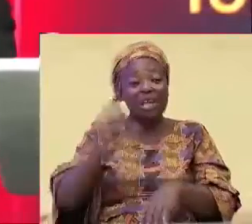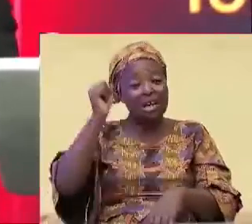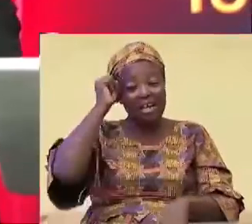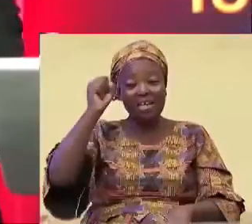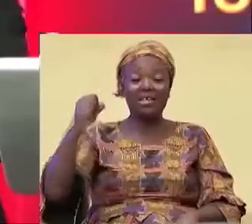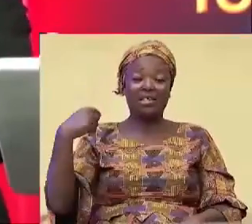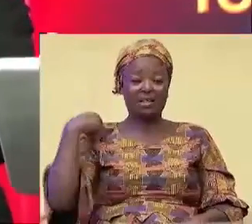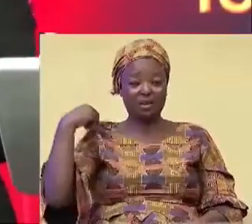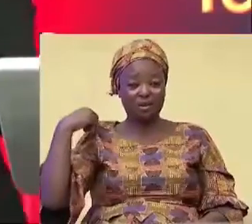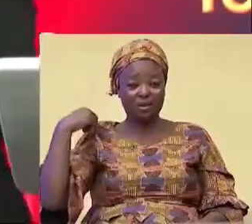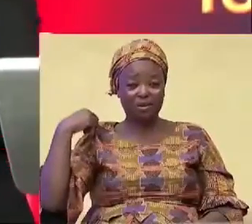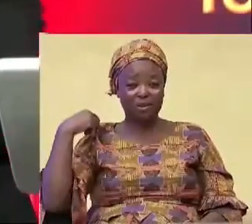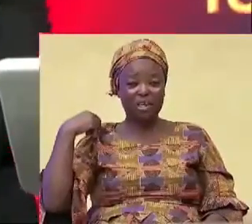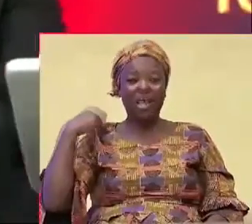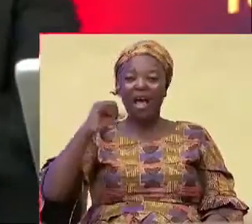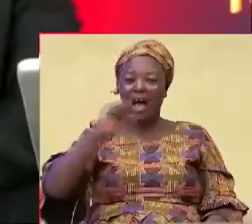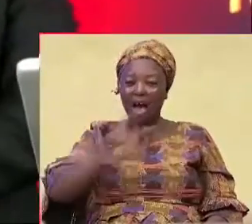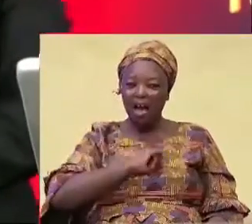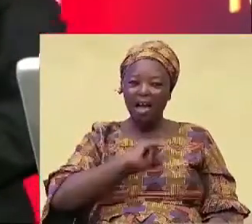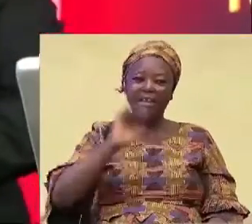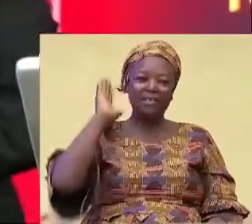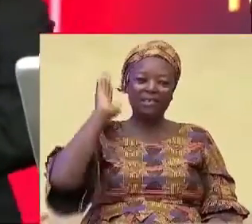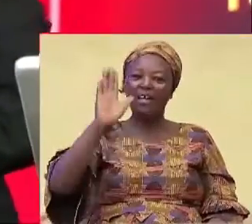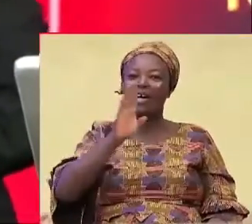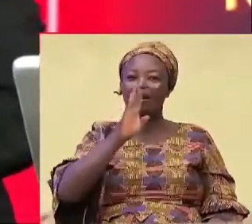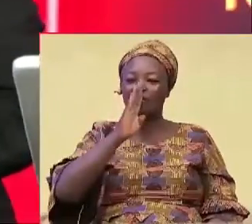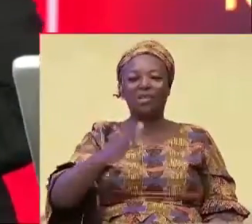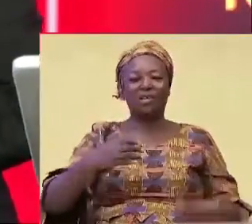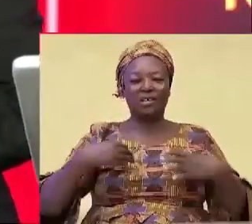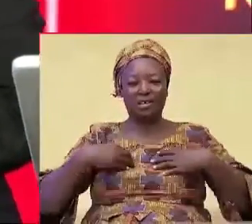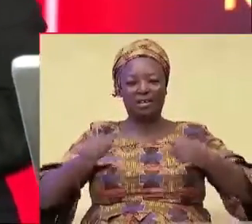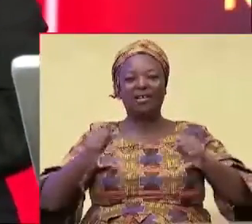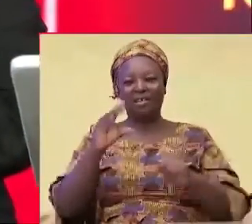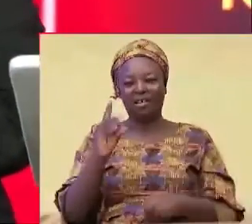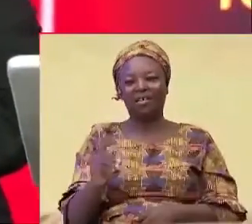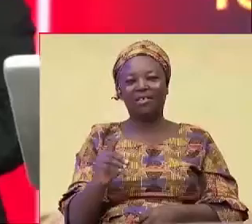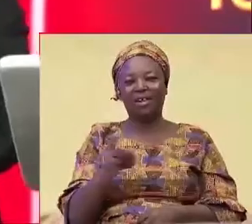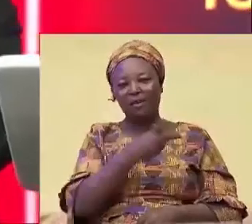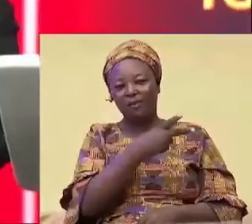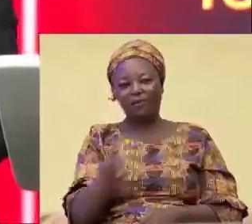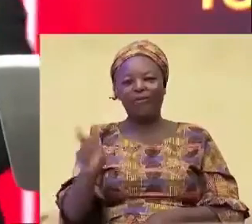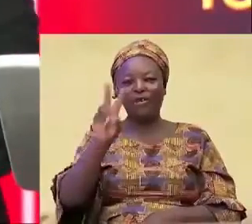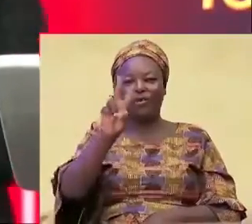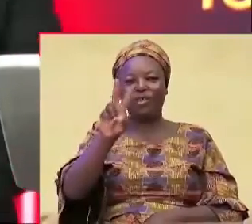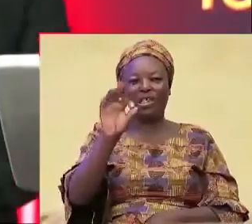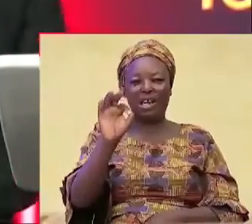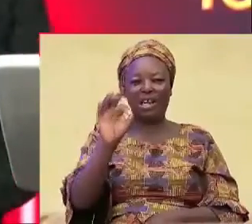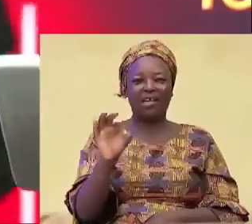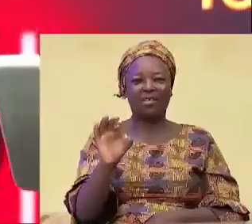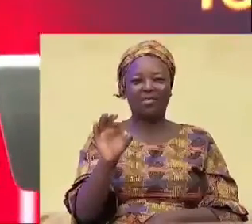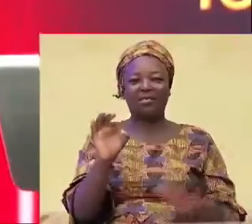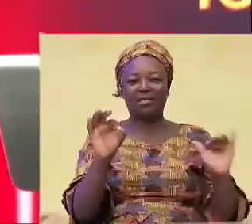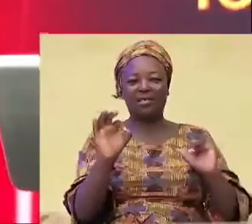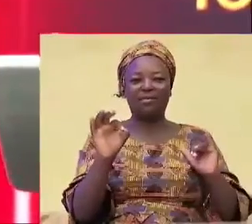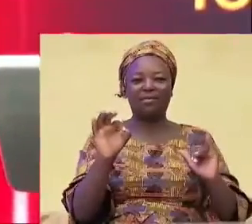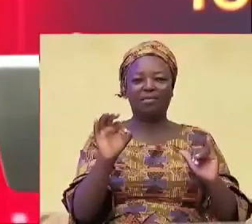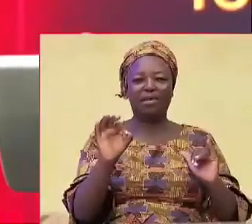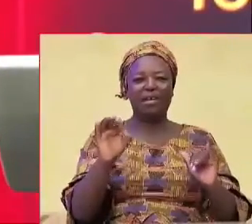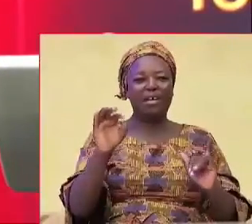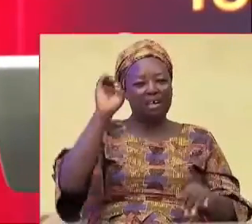I only touch his clothes, I shall be made whole. Look at verse 29. In